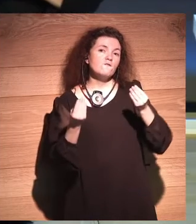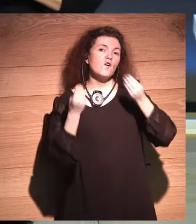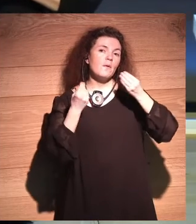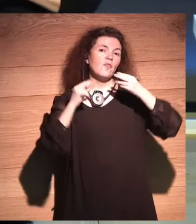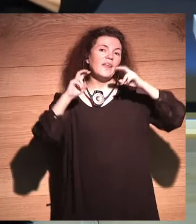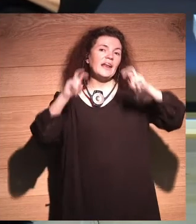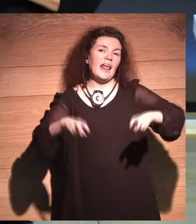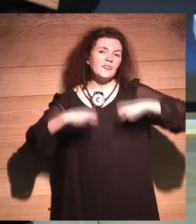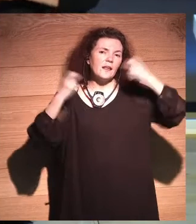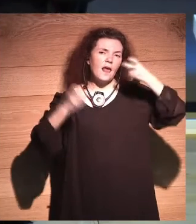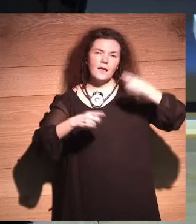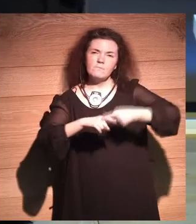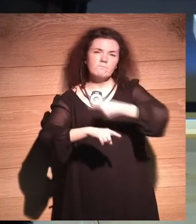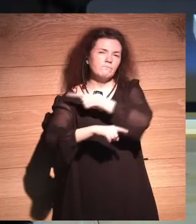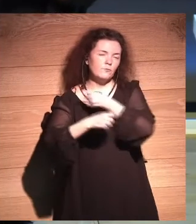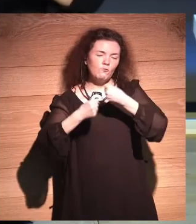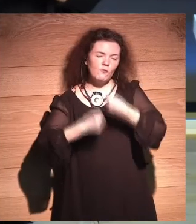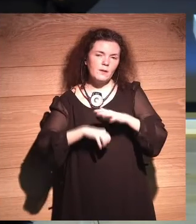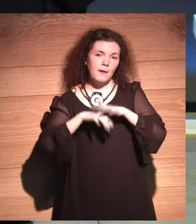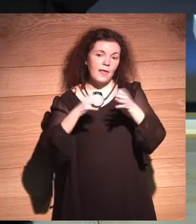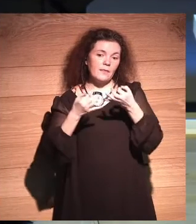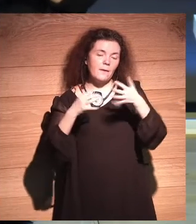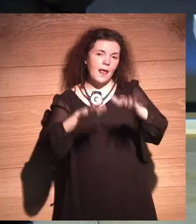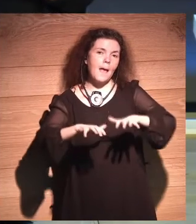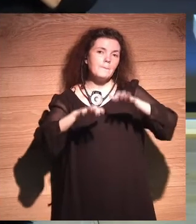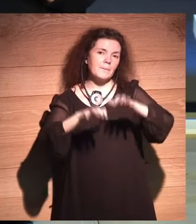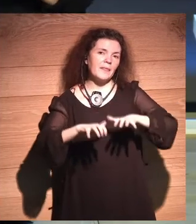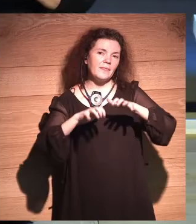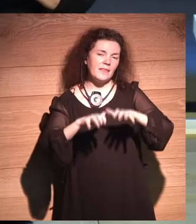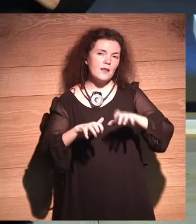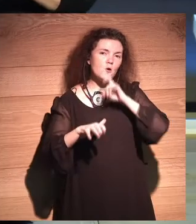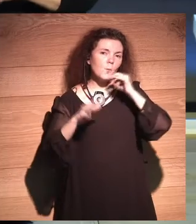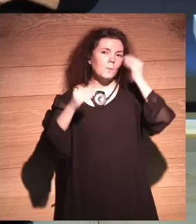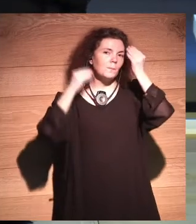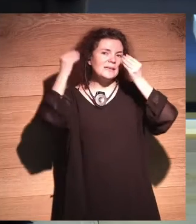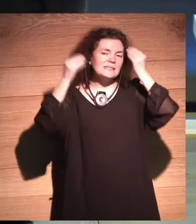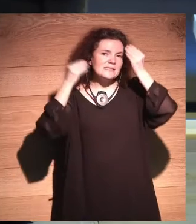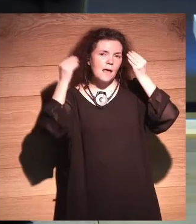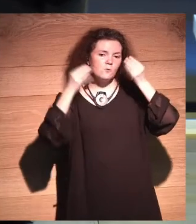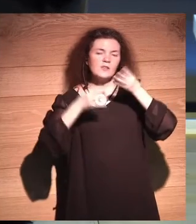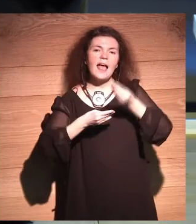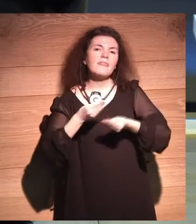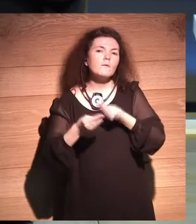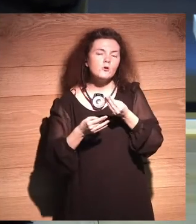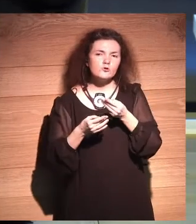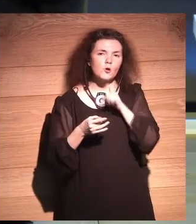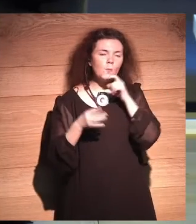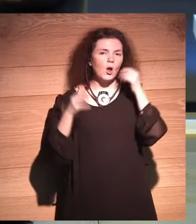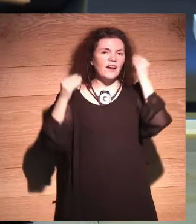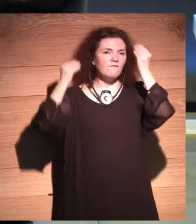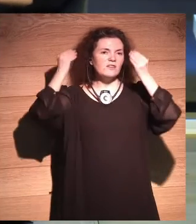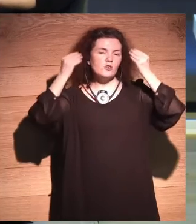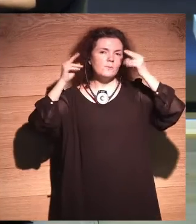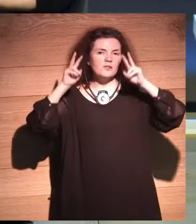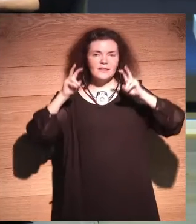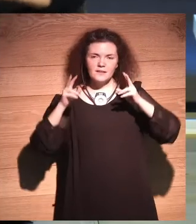invented bureaucracy in Germany. They need to retrain how they think about what they do. You need to have leadership from the top, which says you